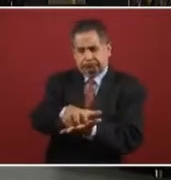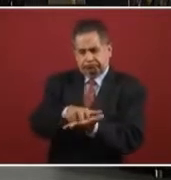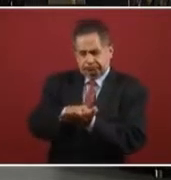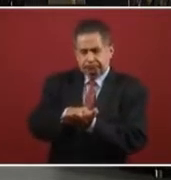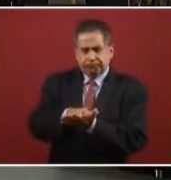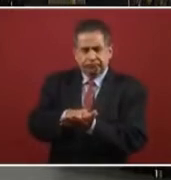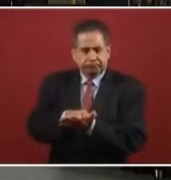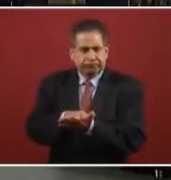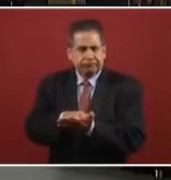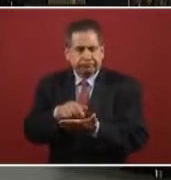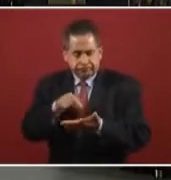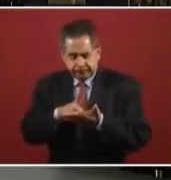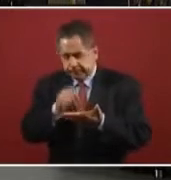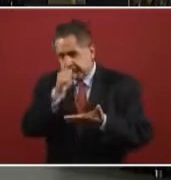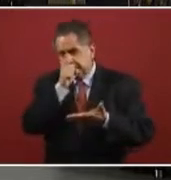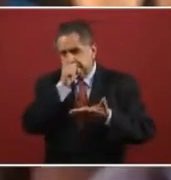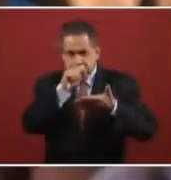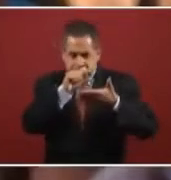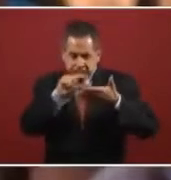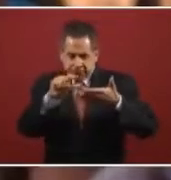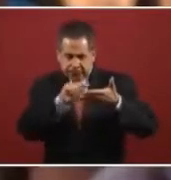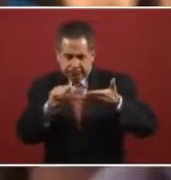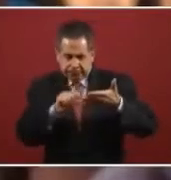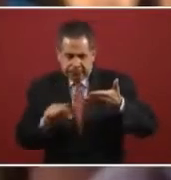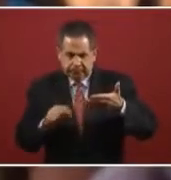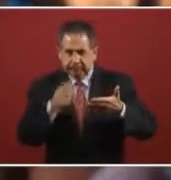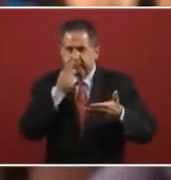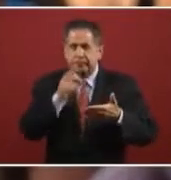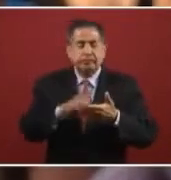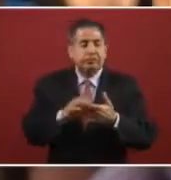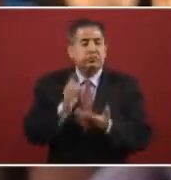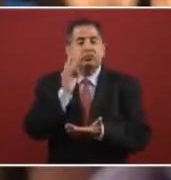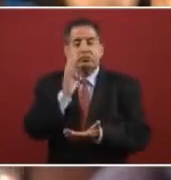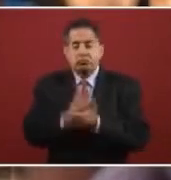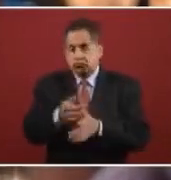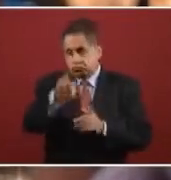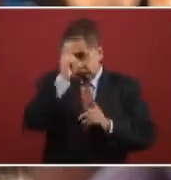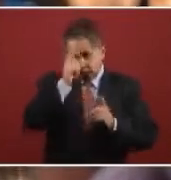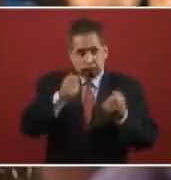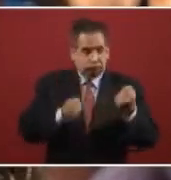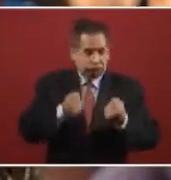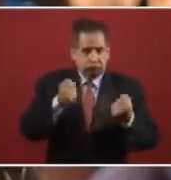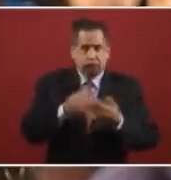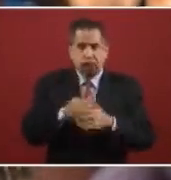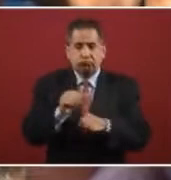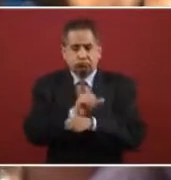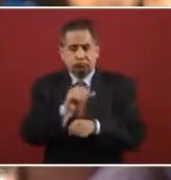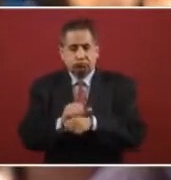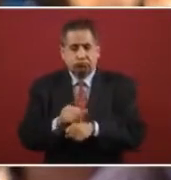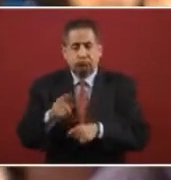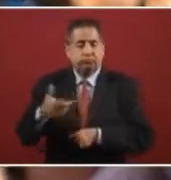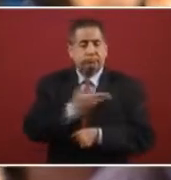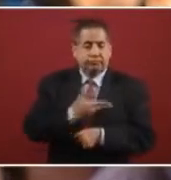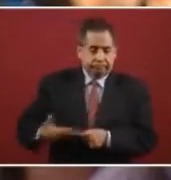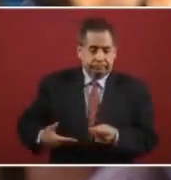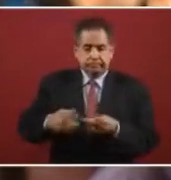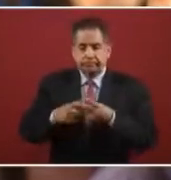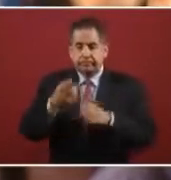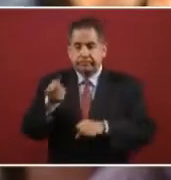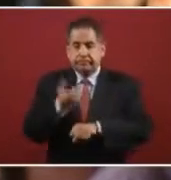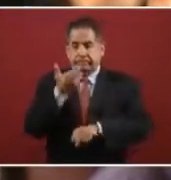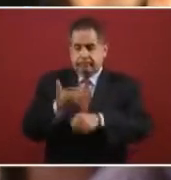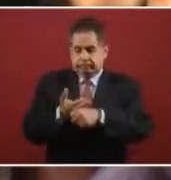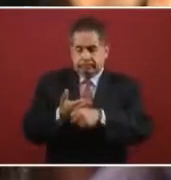the law of Republican austerity. El titular del Ejecutivo, los secretarios de